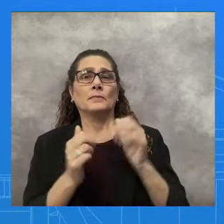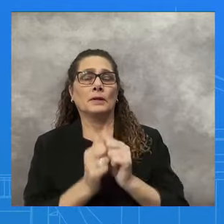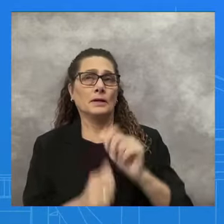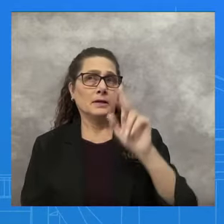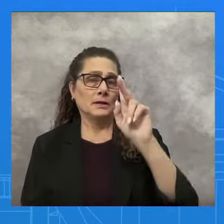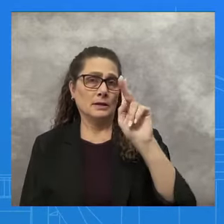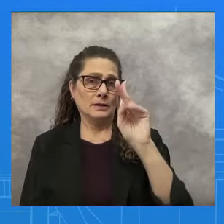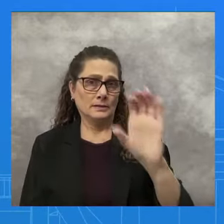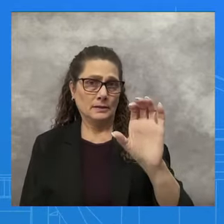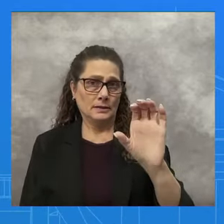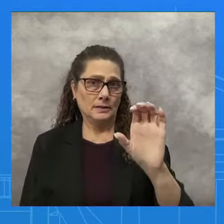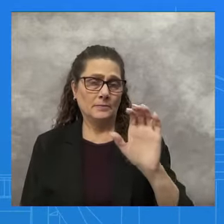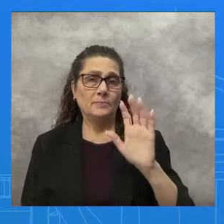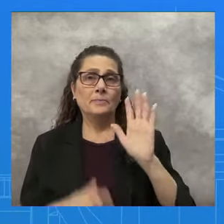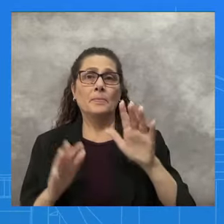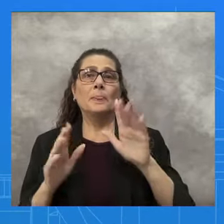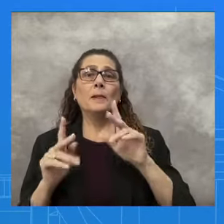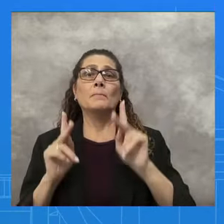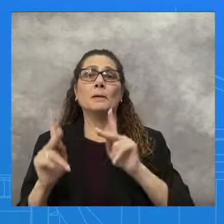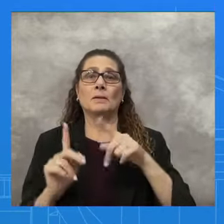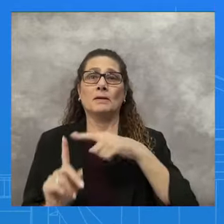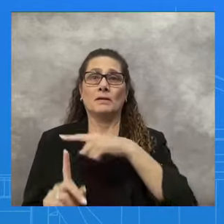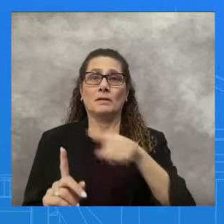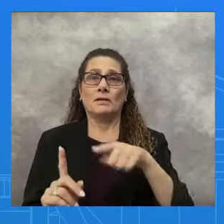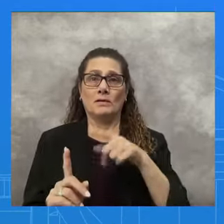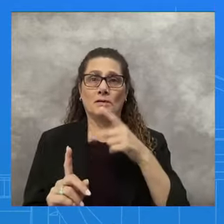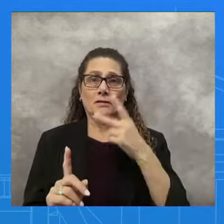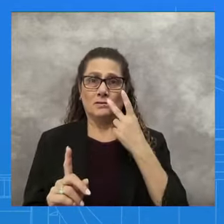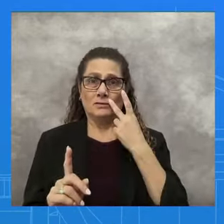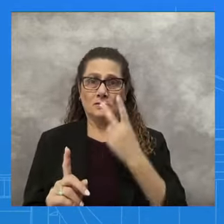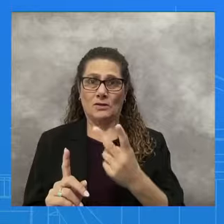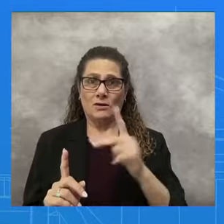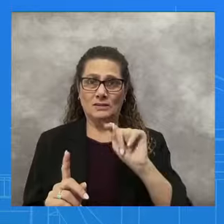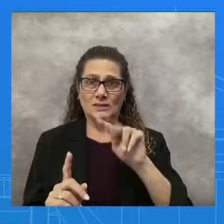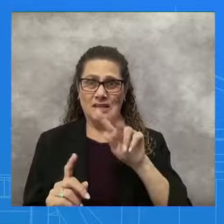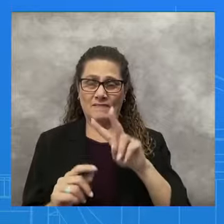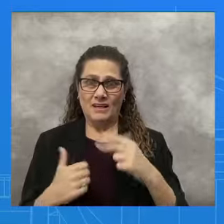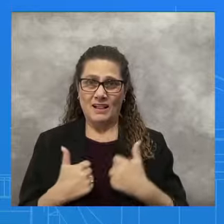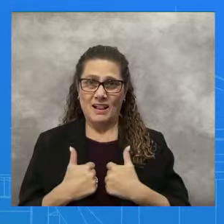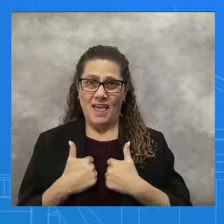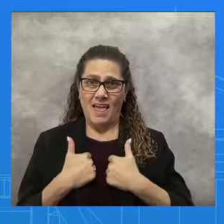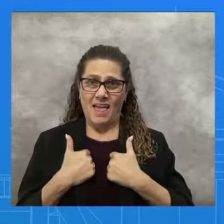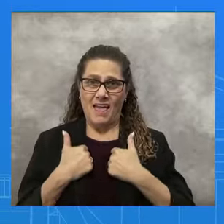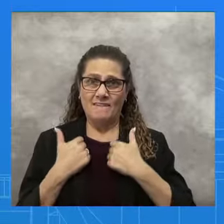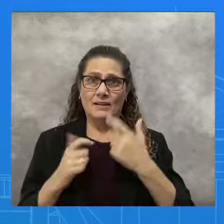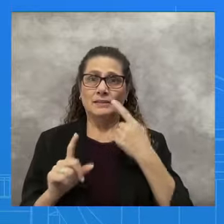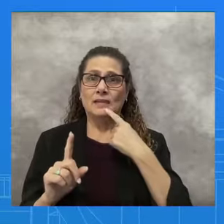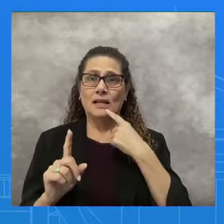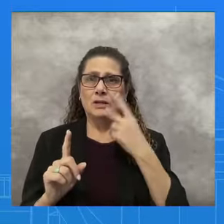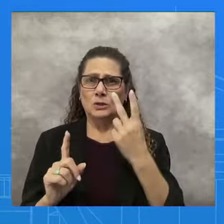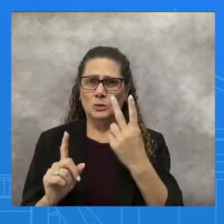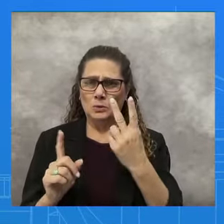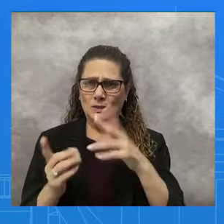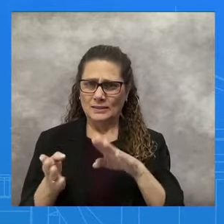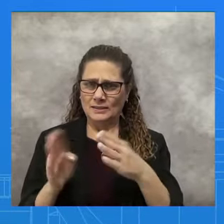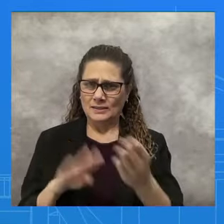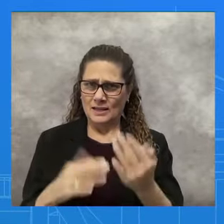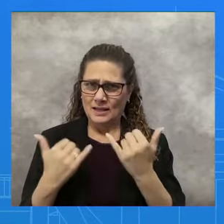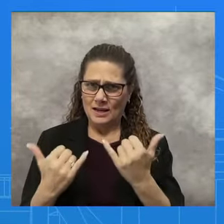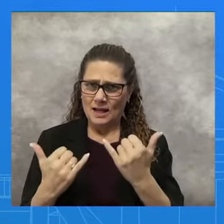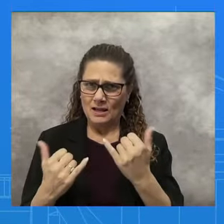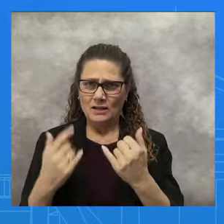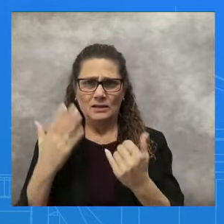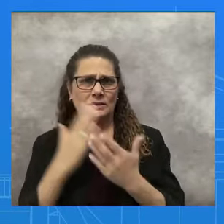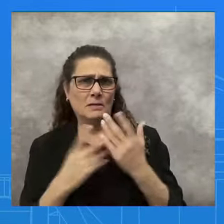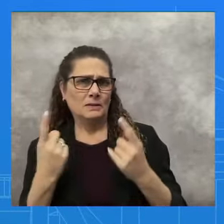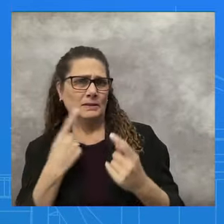watching live as you said it. And according to the transcript, you said two people have died. The reports are one. Did you know? Well, do you have different information? I